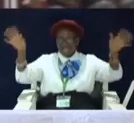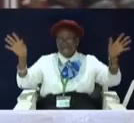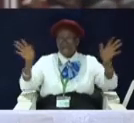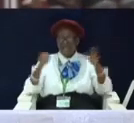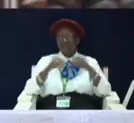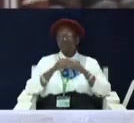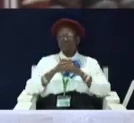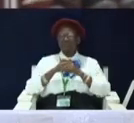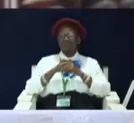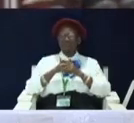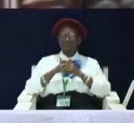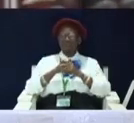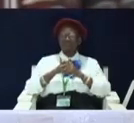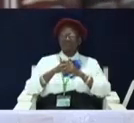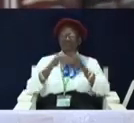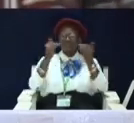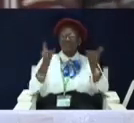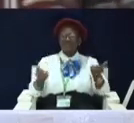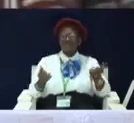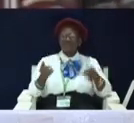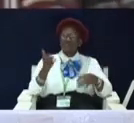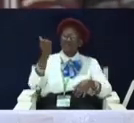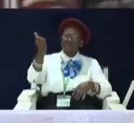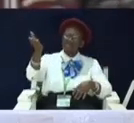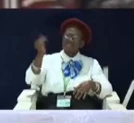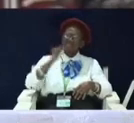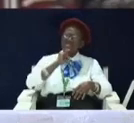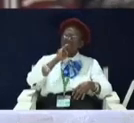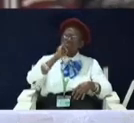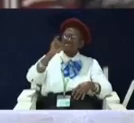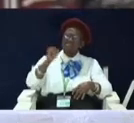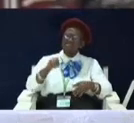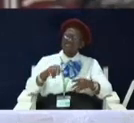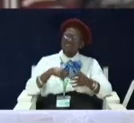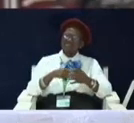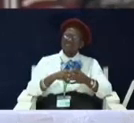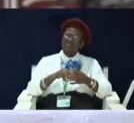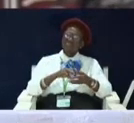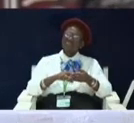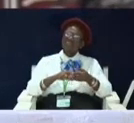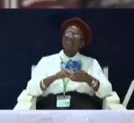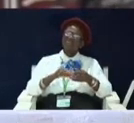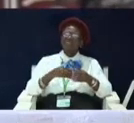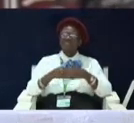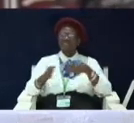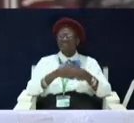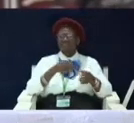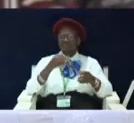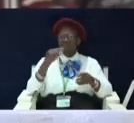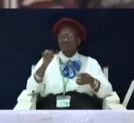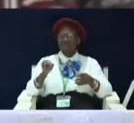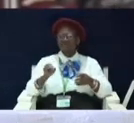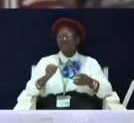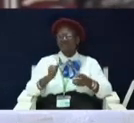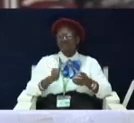Now, there is this issue of assisted